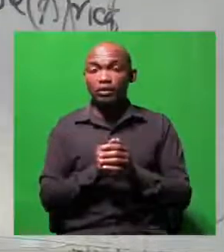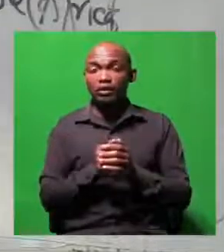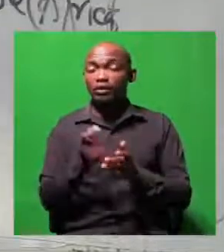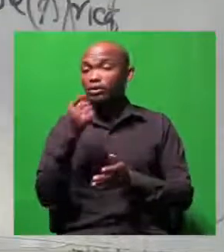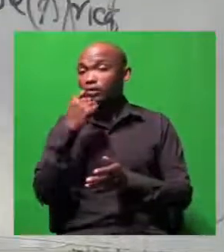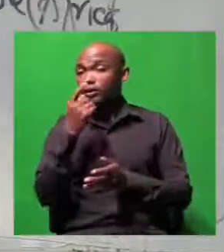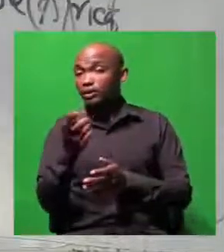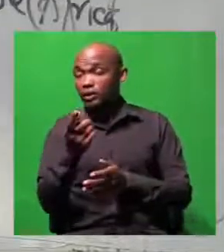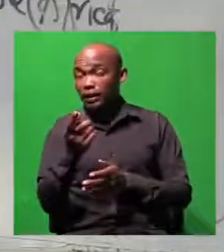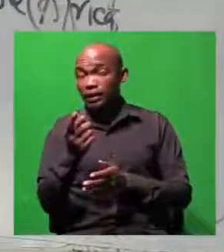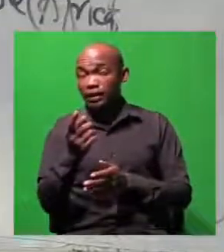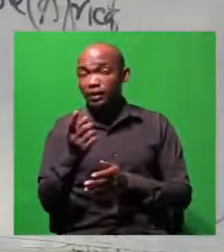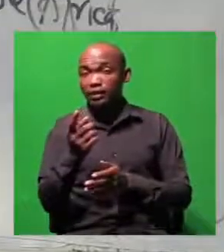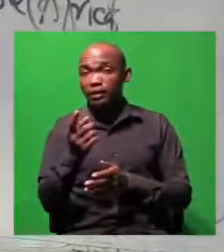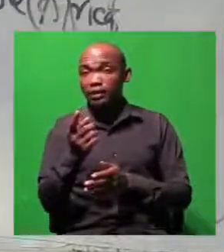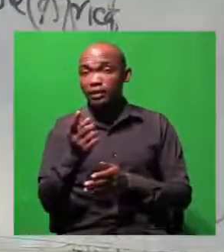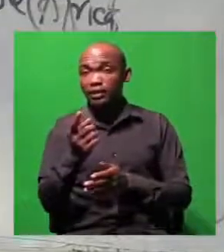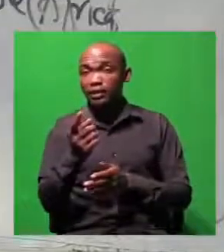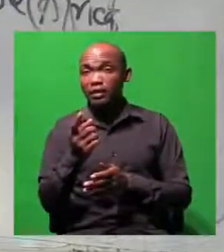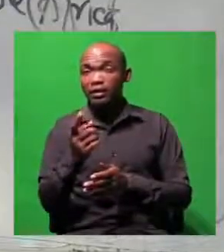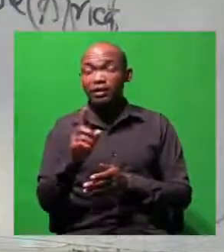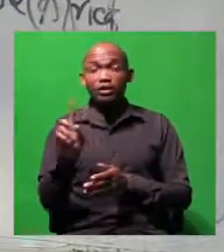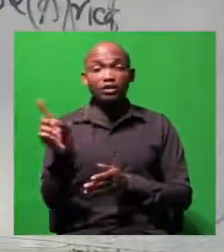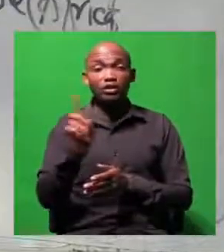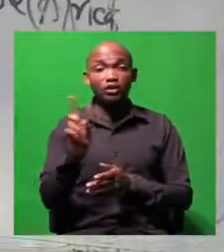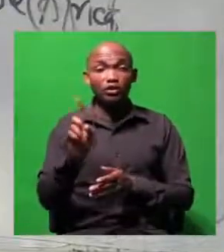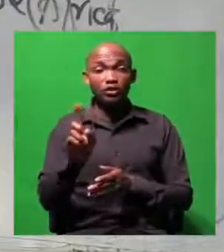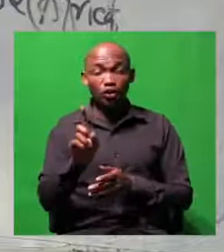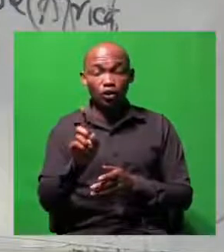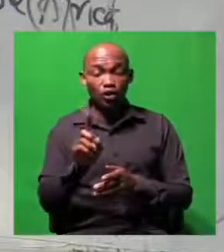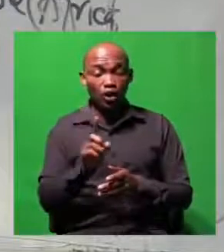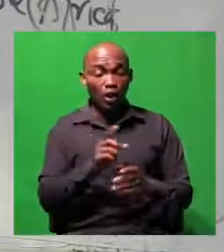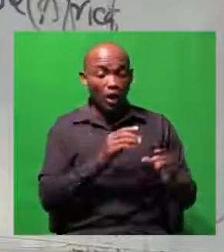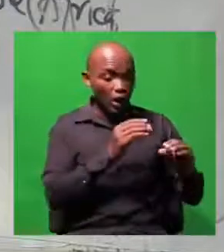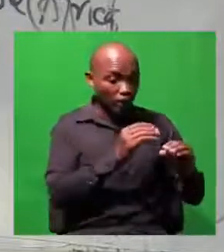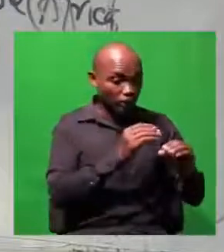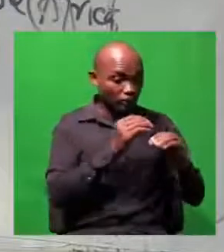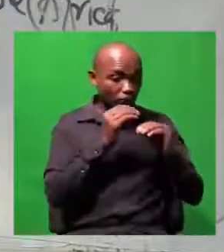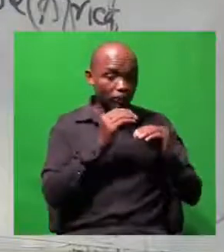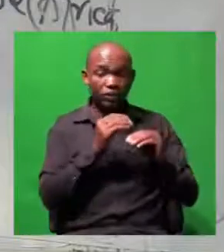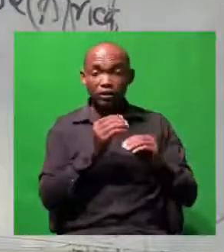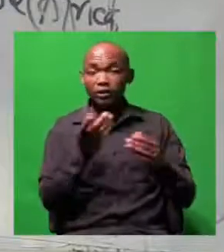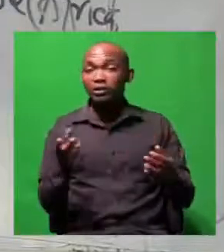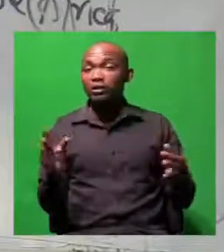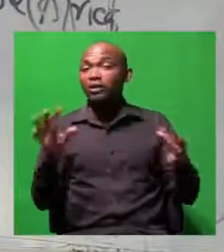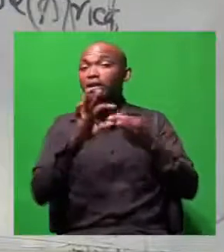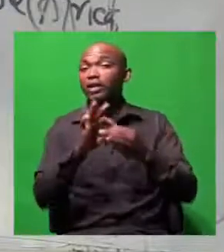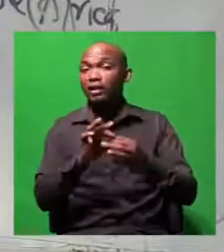shared equally. As we have said, there was no exploitation.